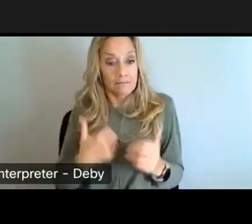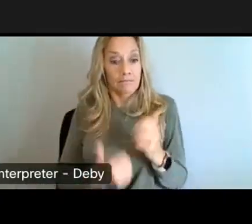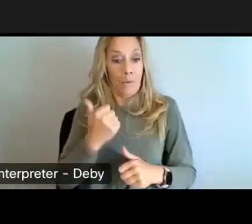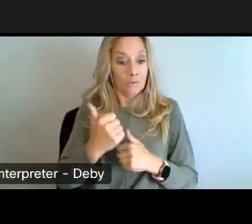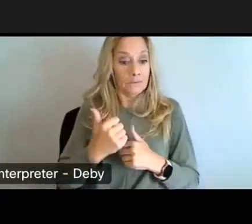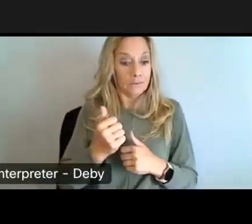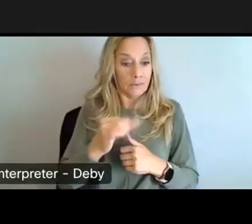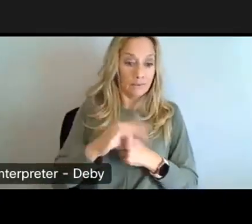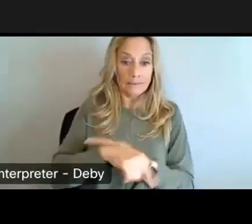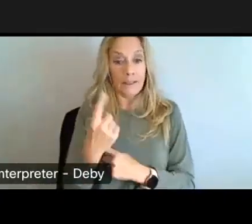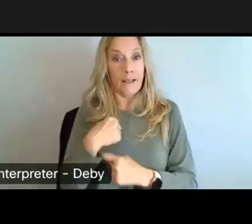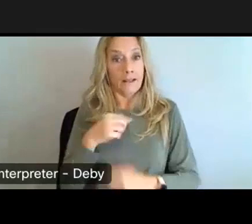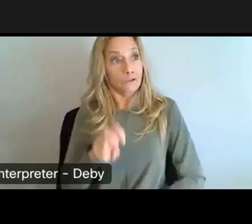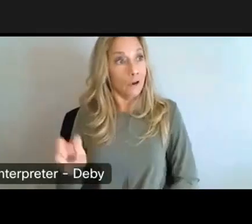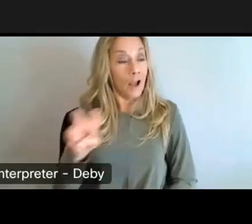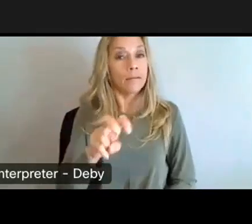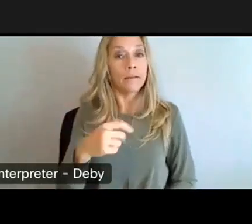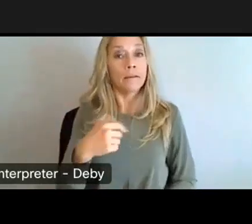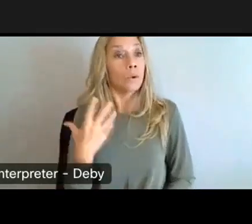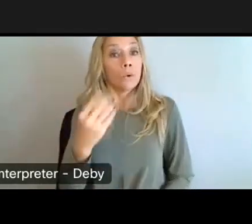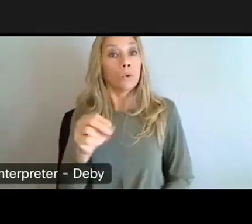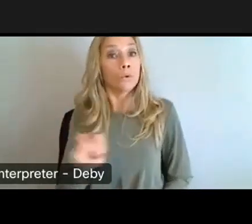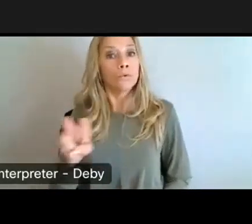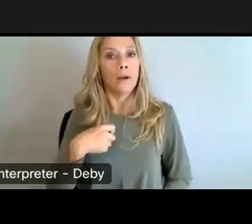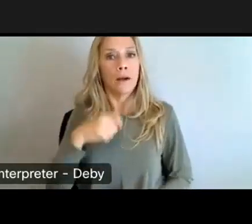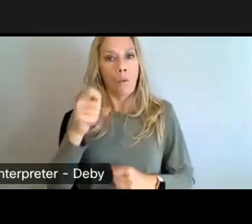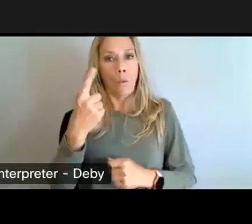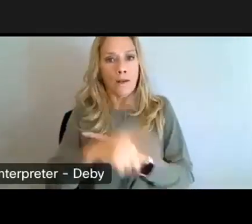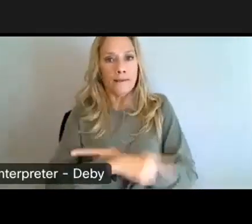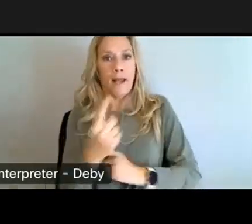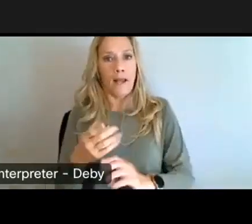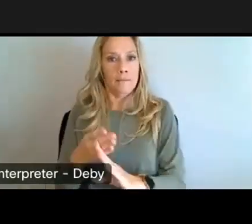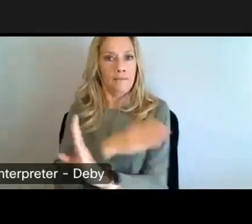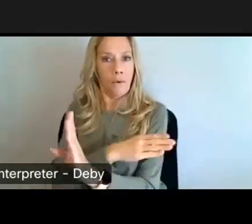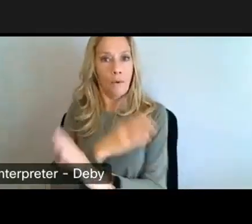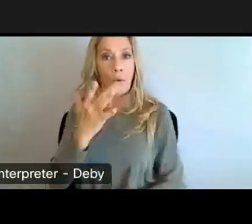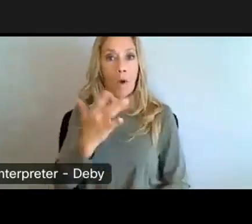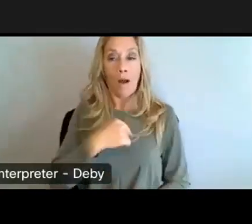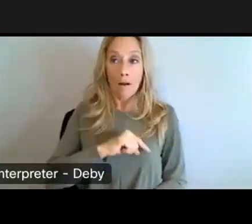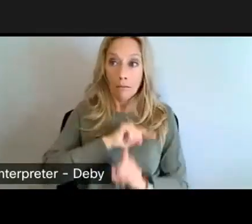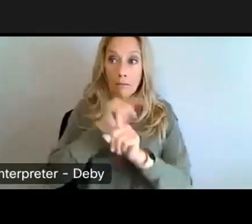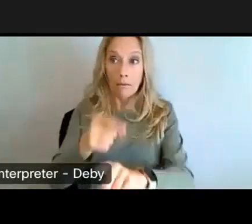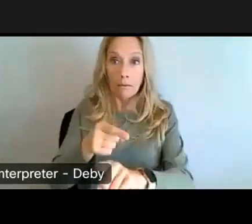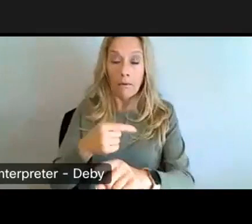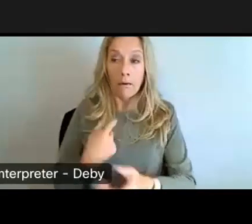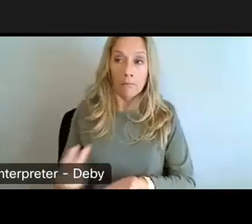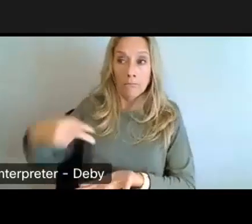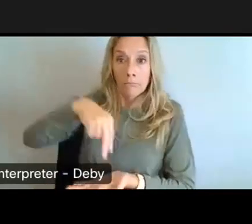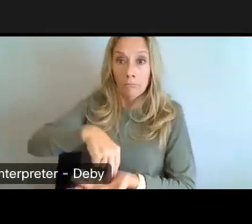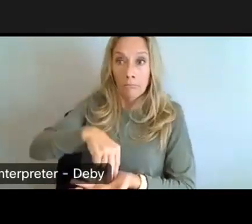need to go in a day early. Don't bring me into an event or an engagement on the same day, because